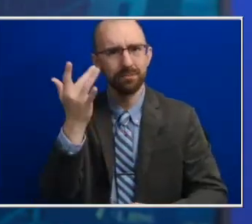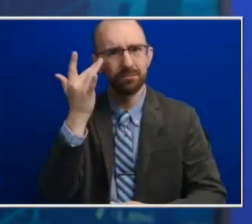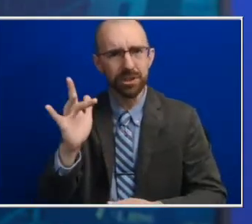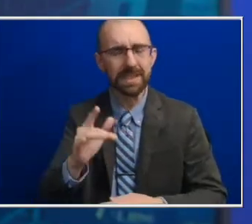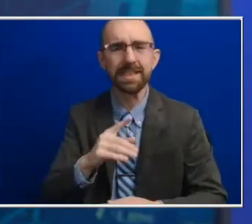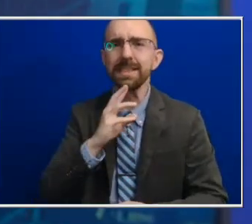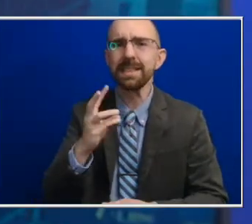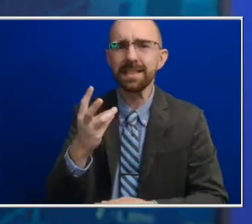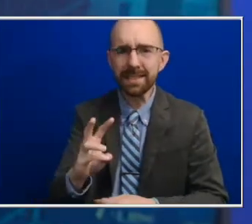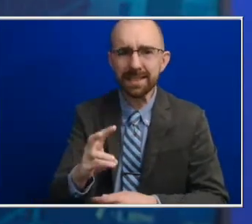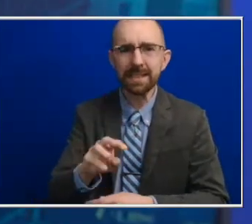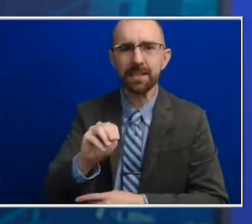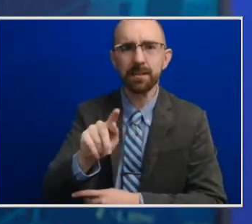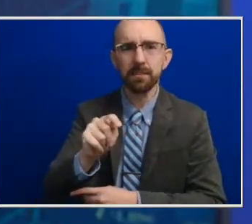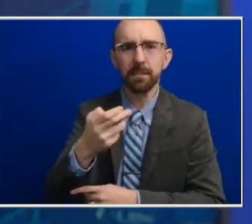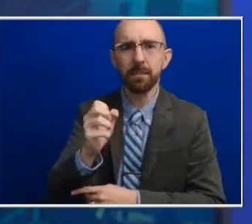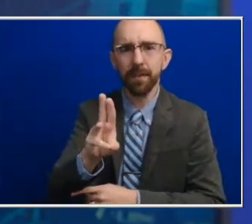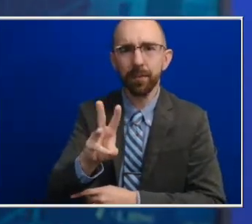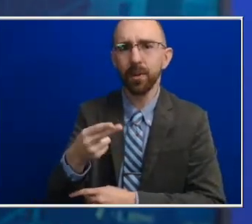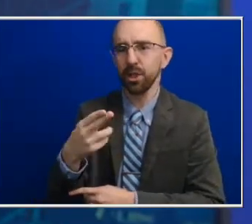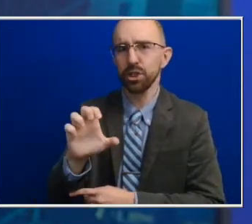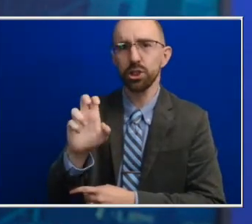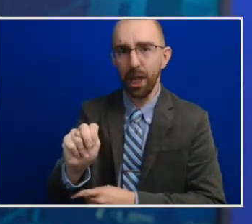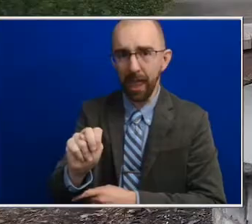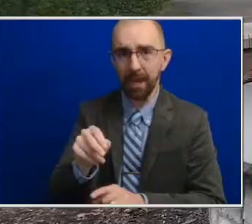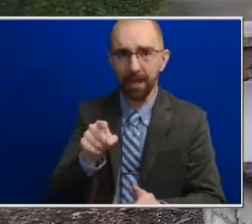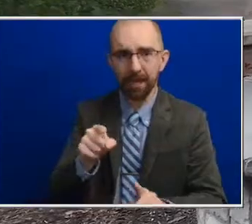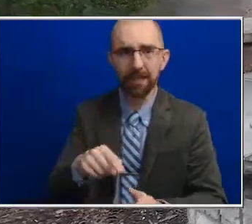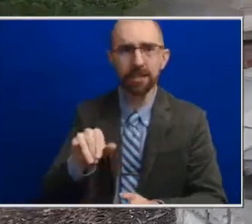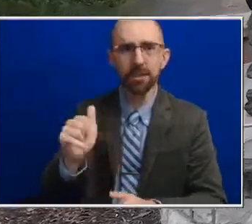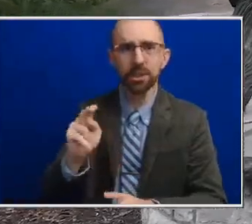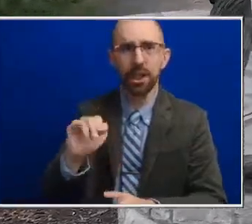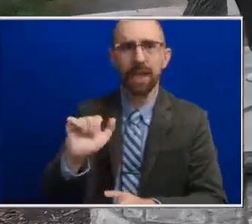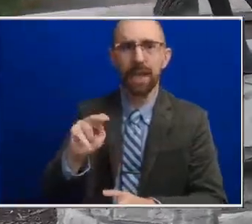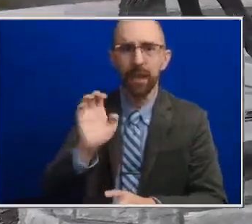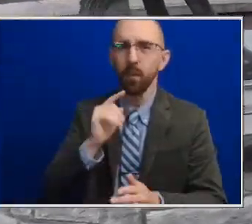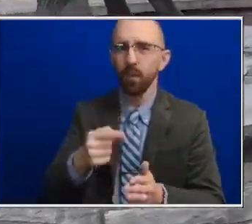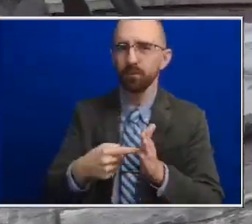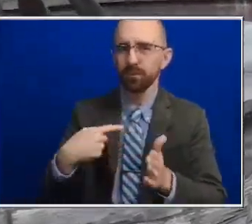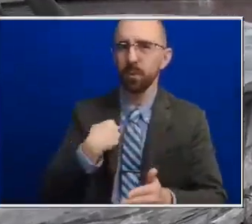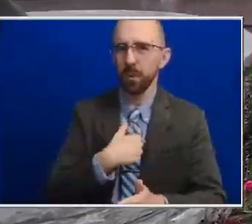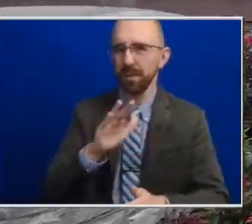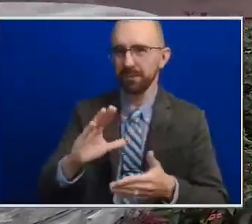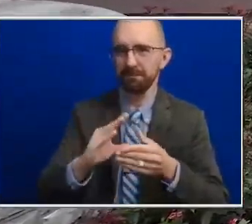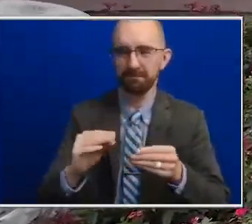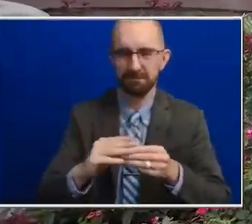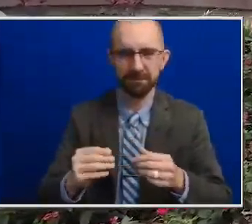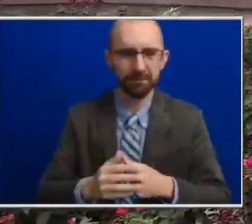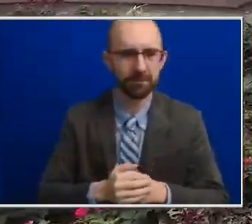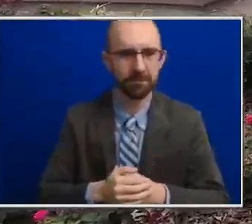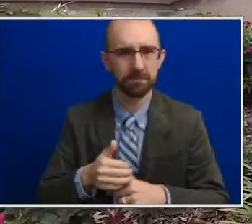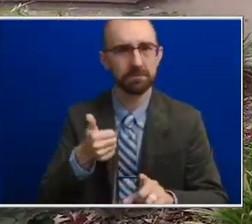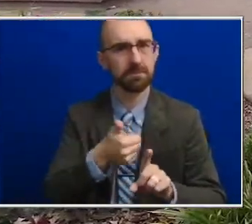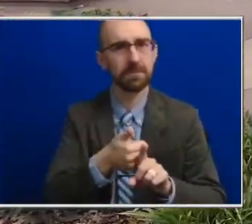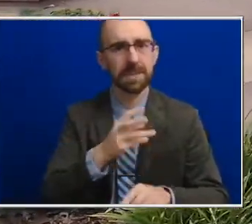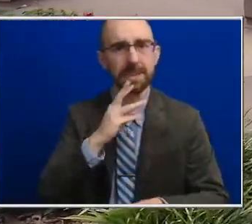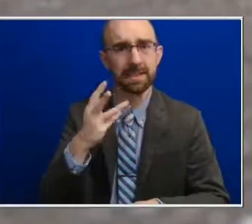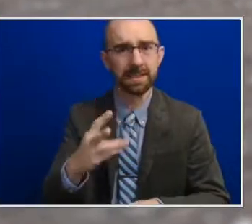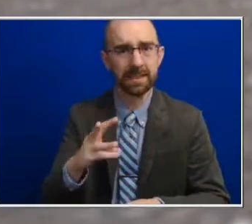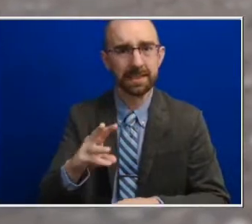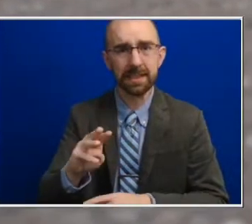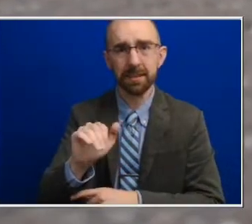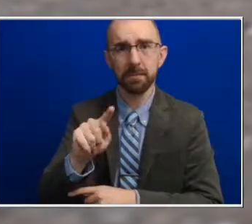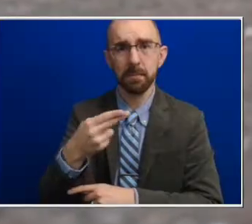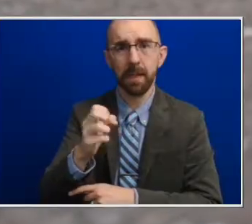Matthew Chen? Janine Kiesling shows us. At just 16 years old, Matthew Chen is already